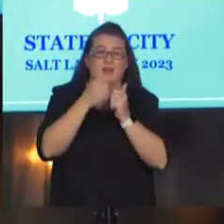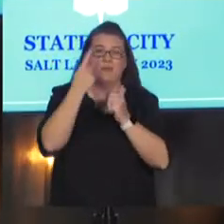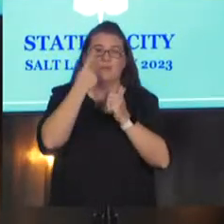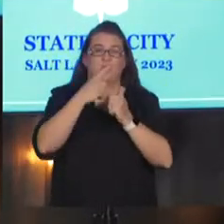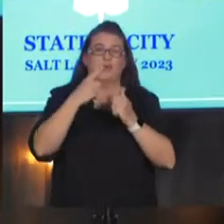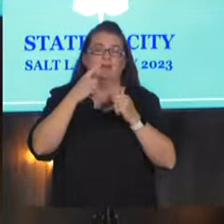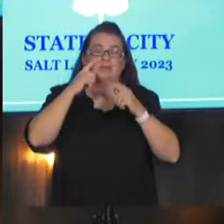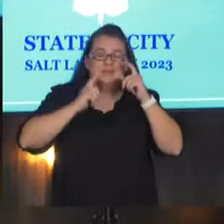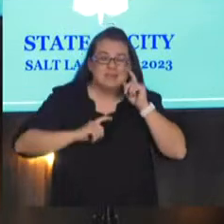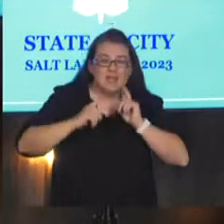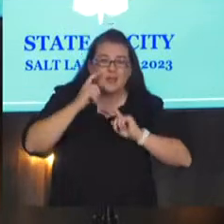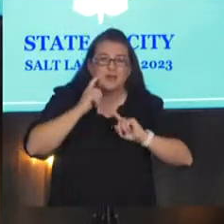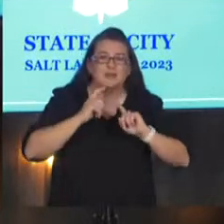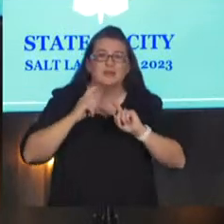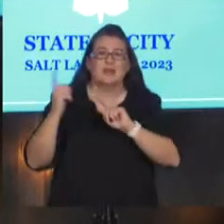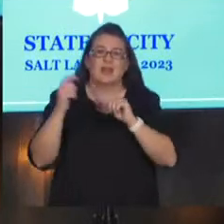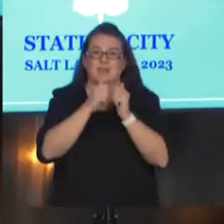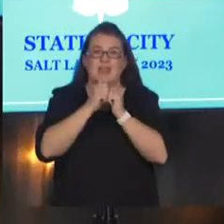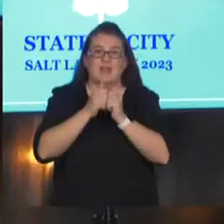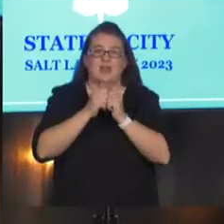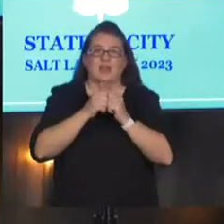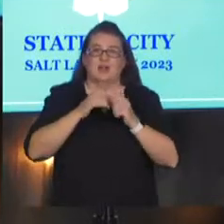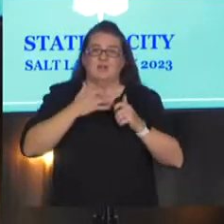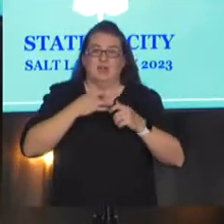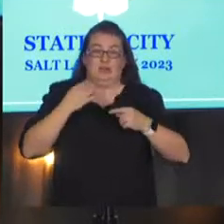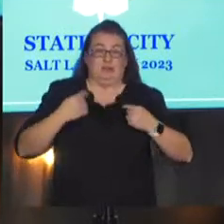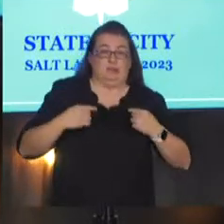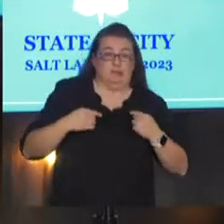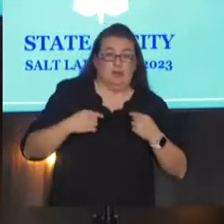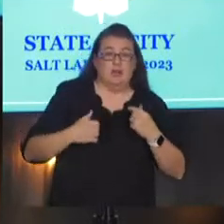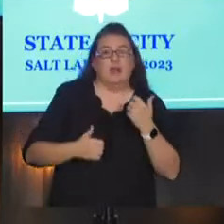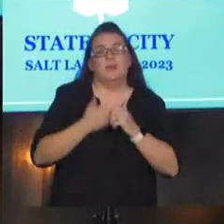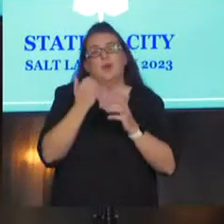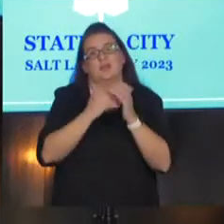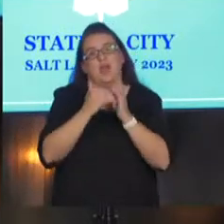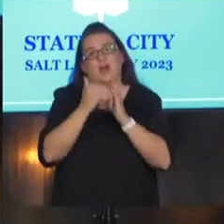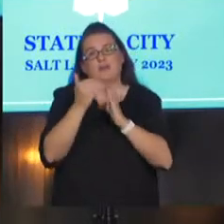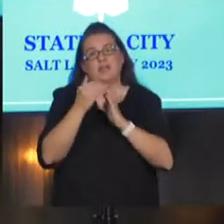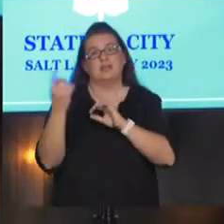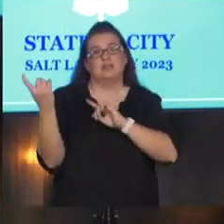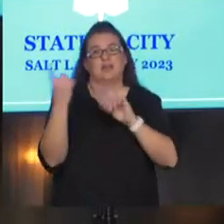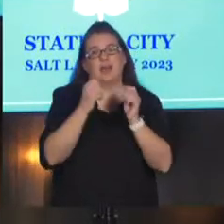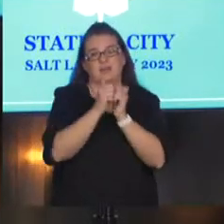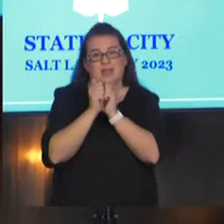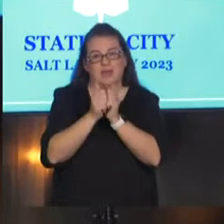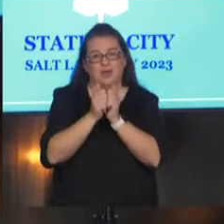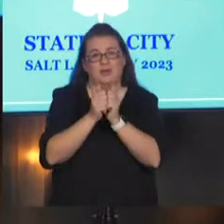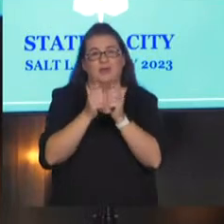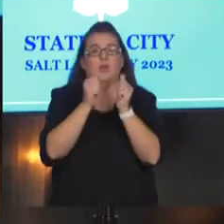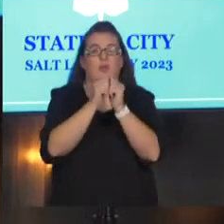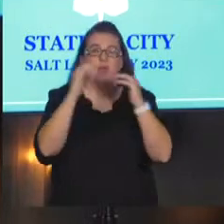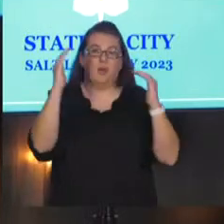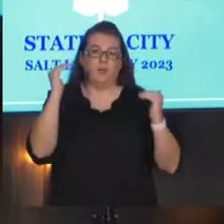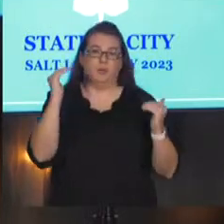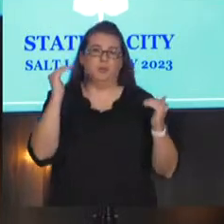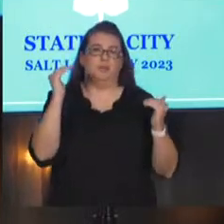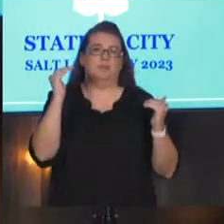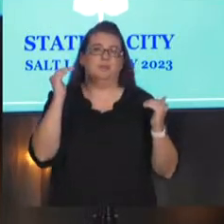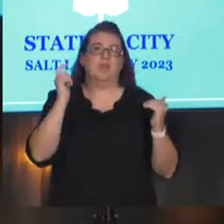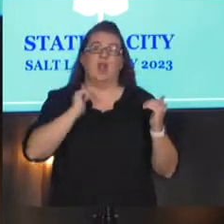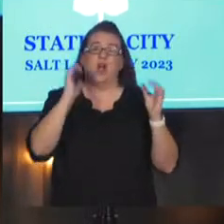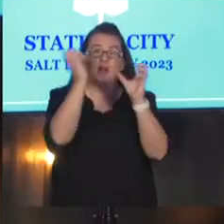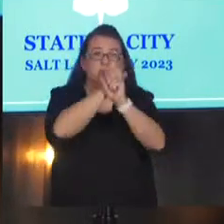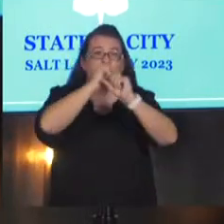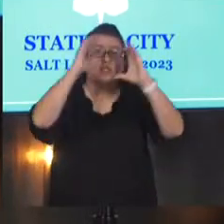consternation, and most often we come together in hope. We share a vision for our home city that sings